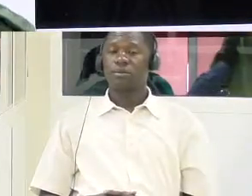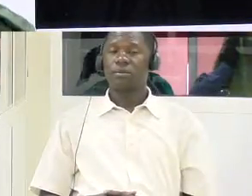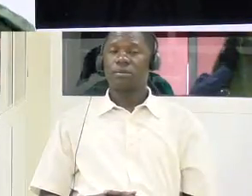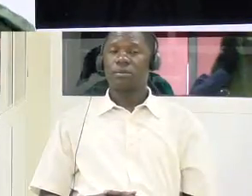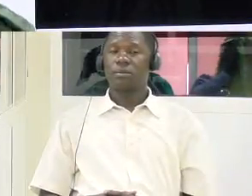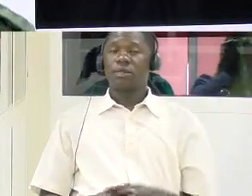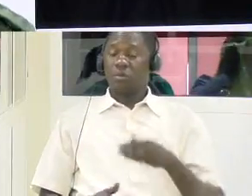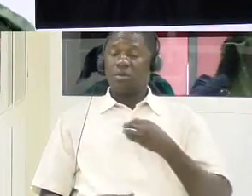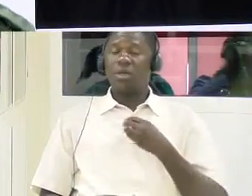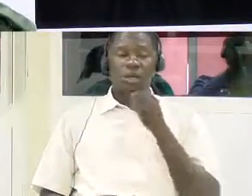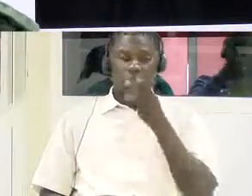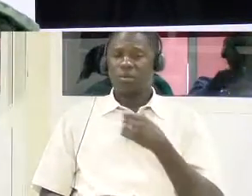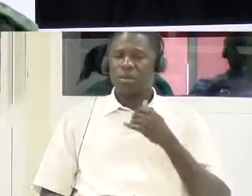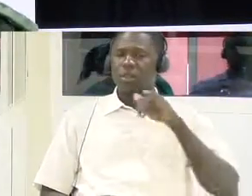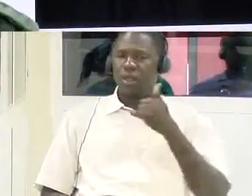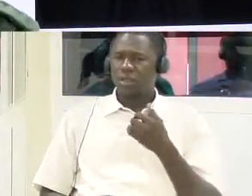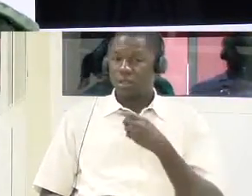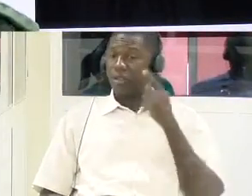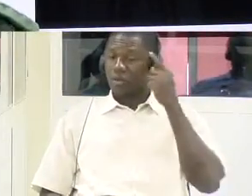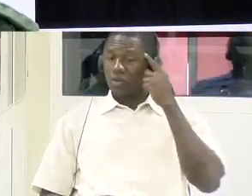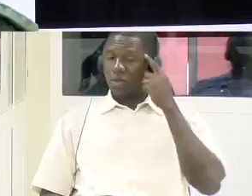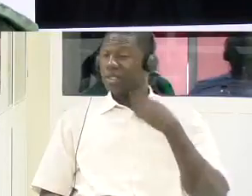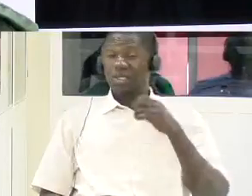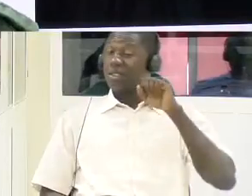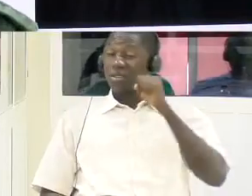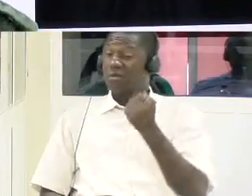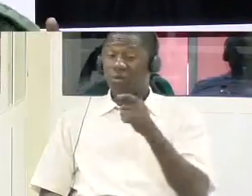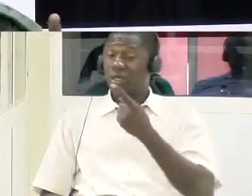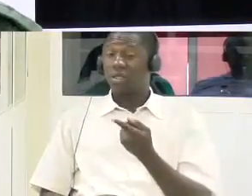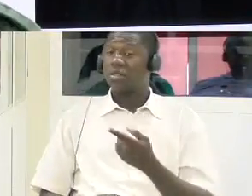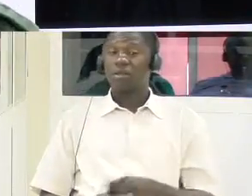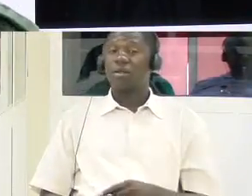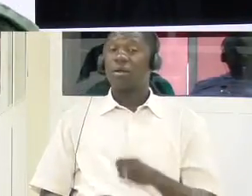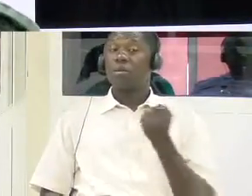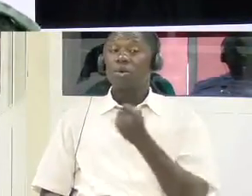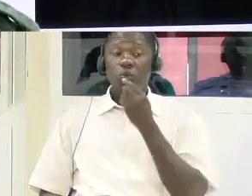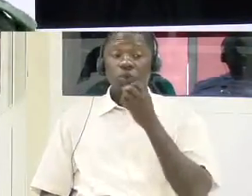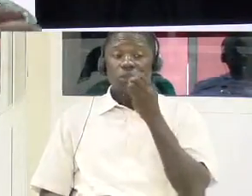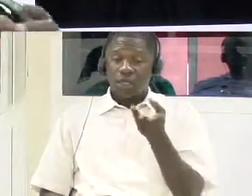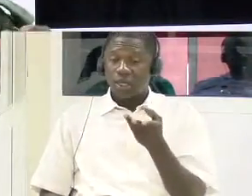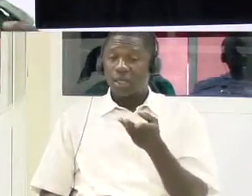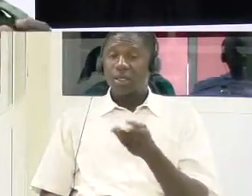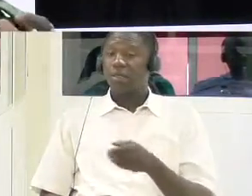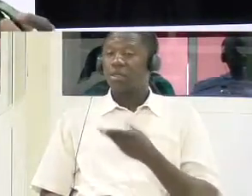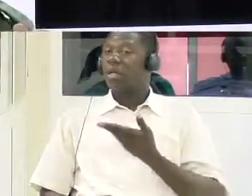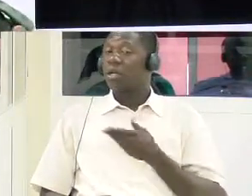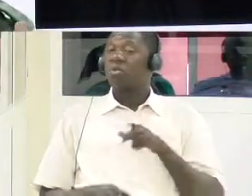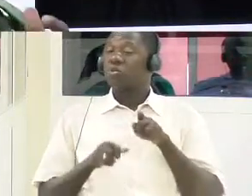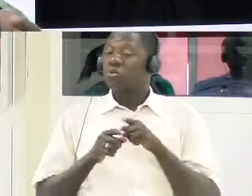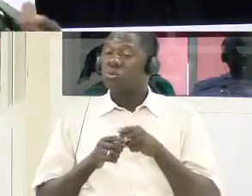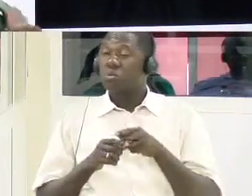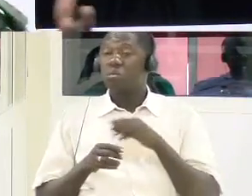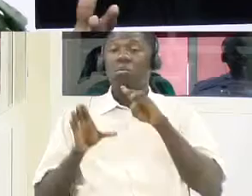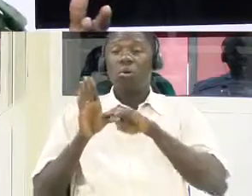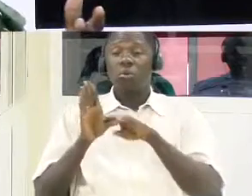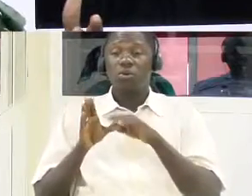difficult, it's a simple tax, but it's also a difficult tax. Because you have said that, you know, there are some, you know,